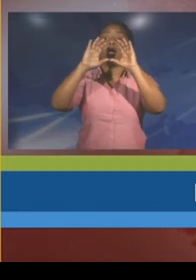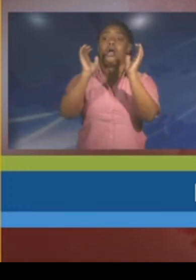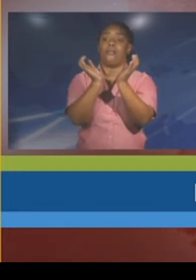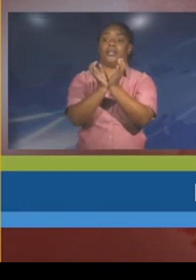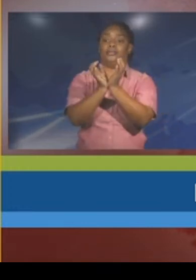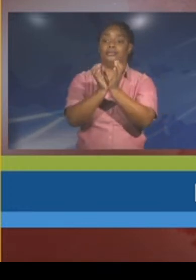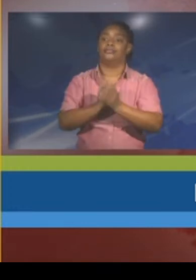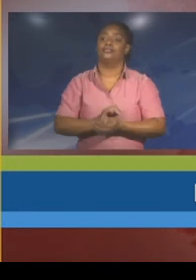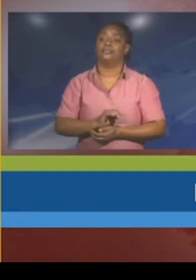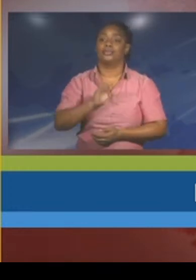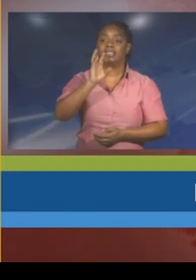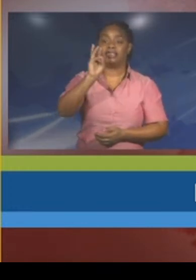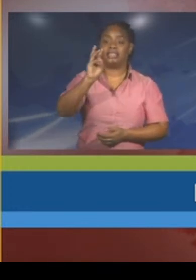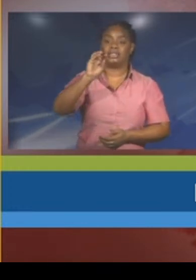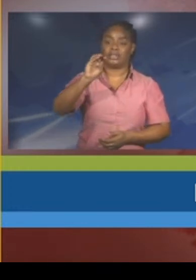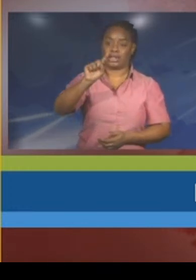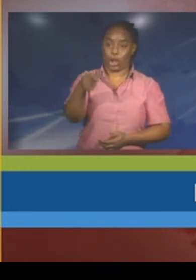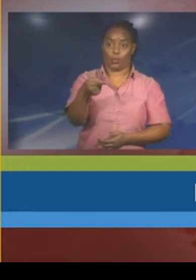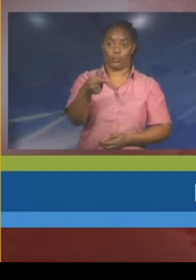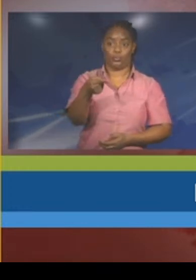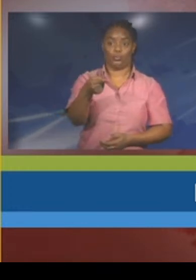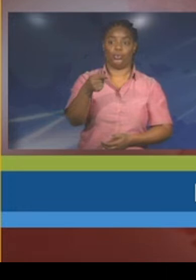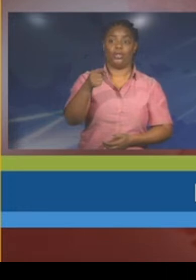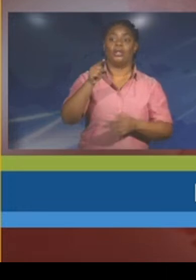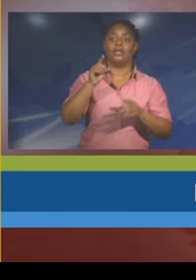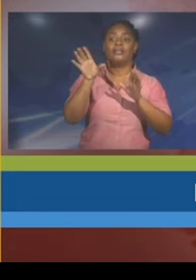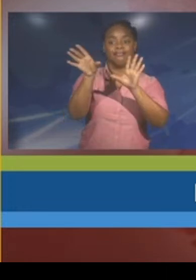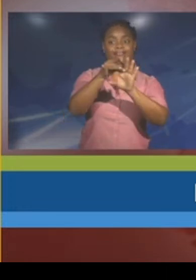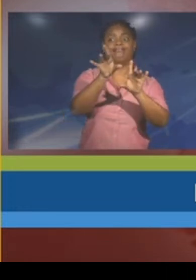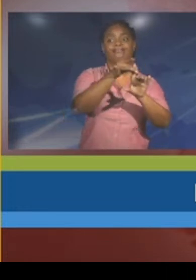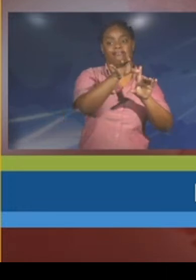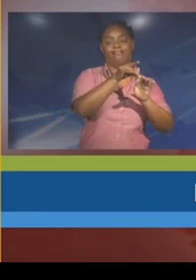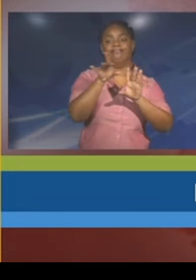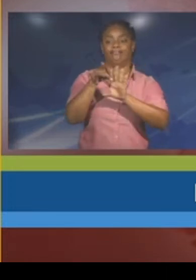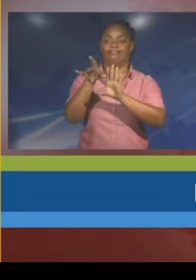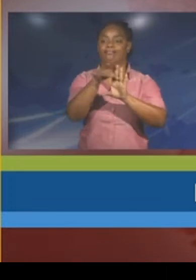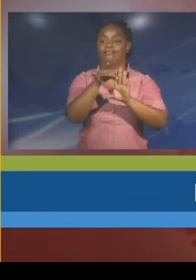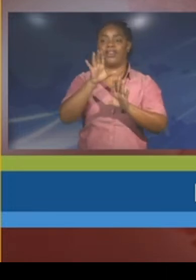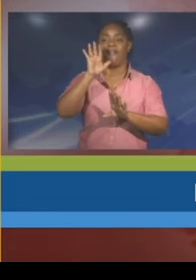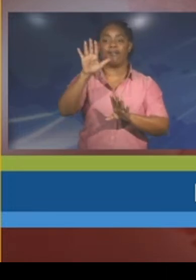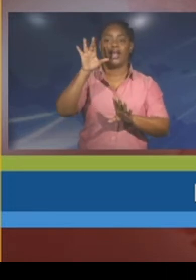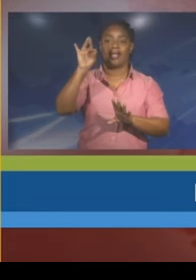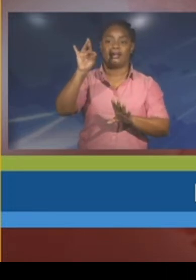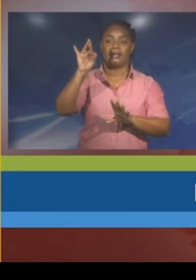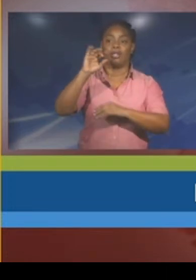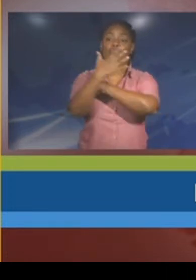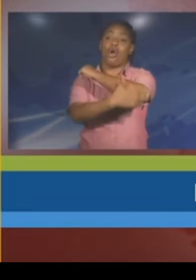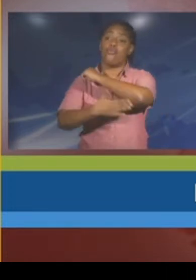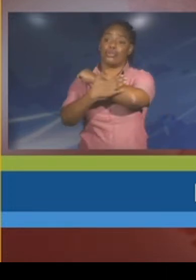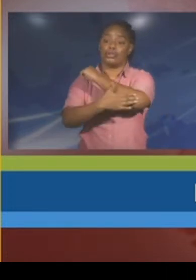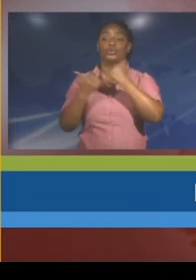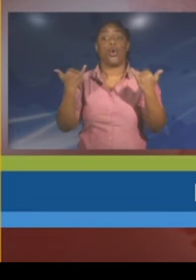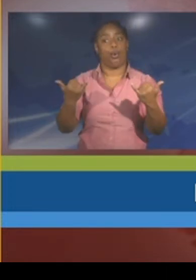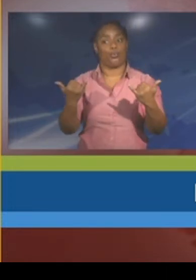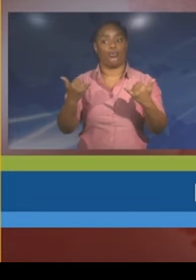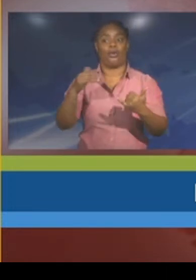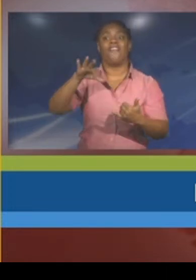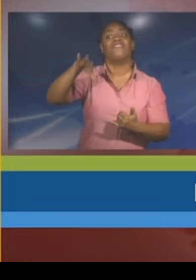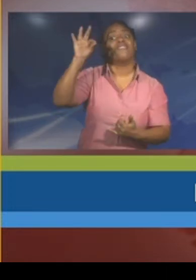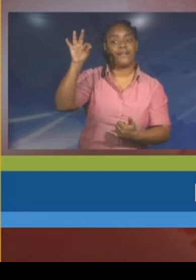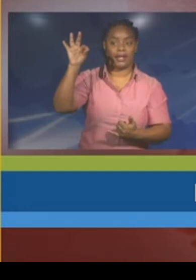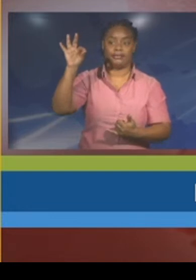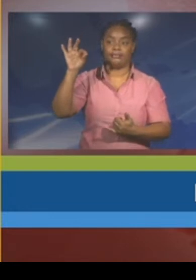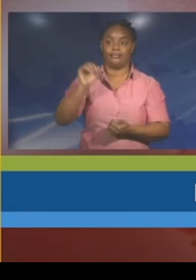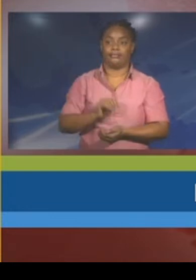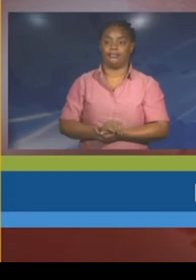to date 6,000, just upwards of 6,000, 58 countries now affected, some new African countries beyond